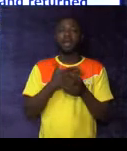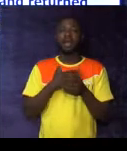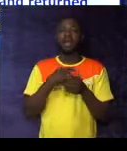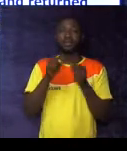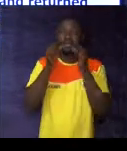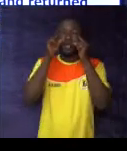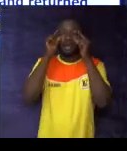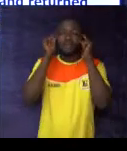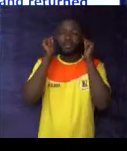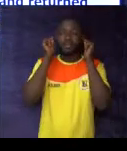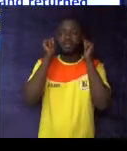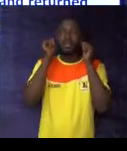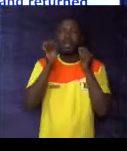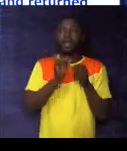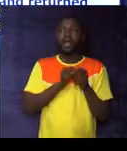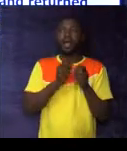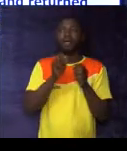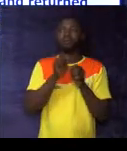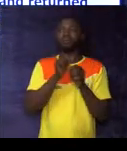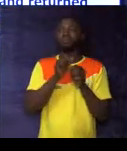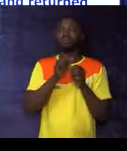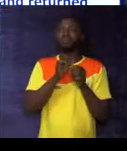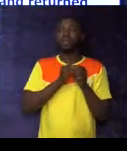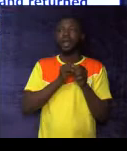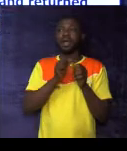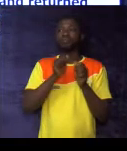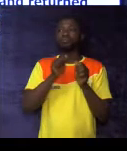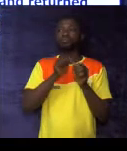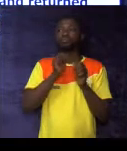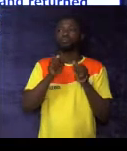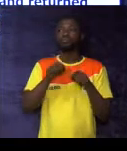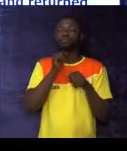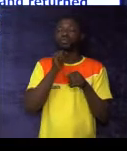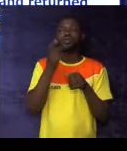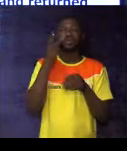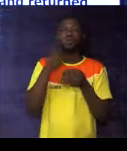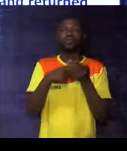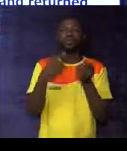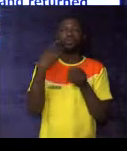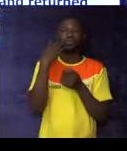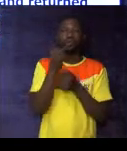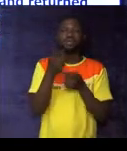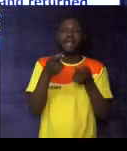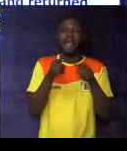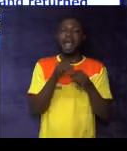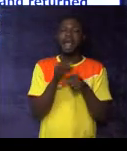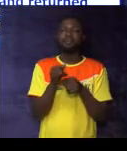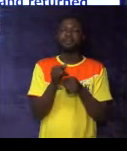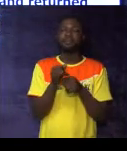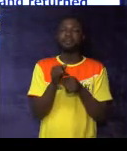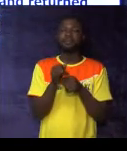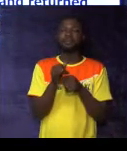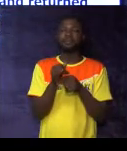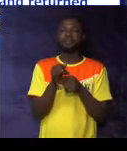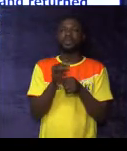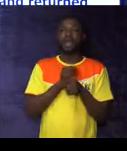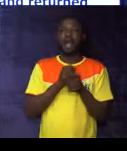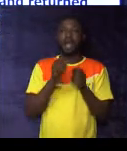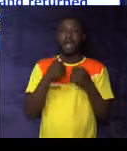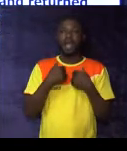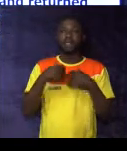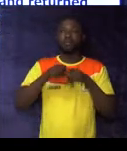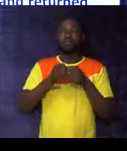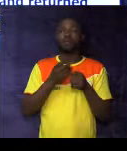2. I had broken my glasses. I couldn't see what was happening. I had broken my